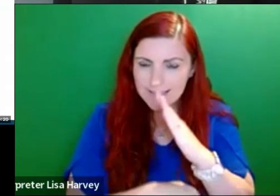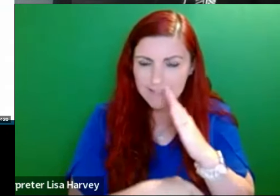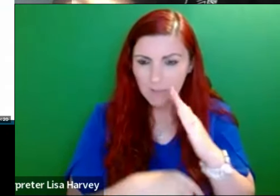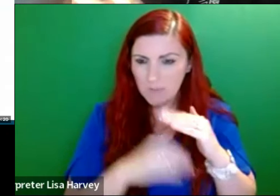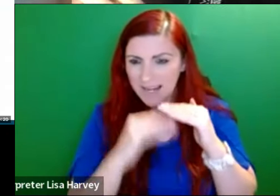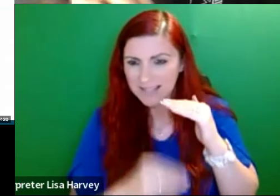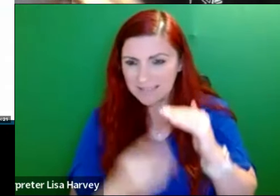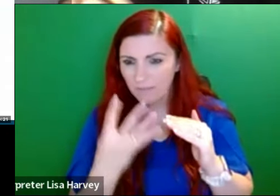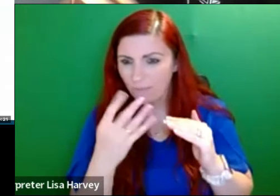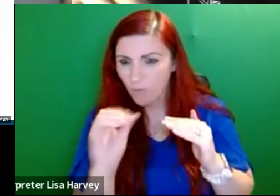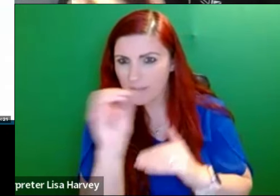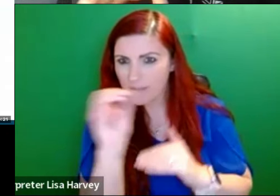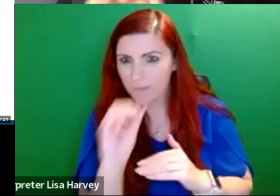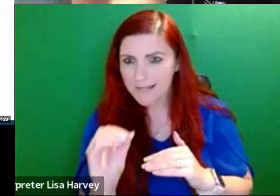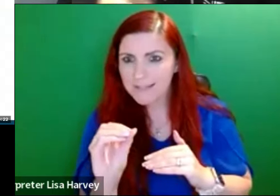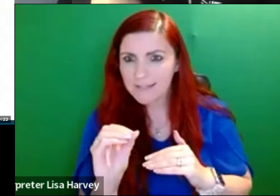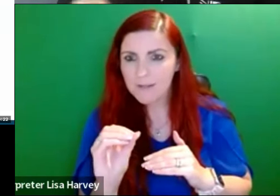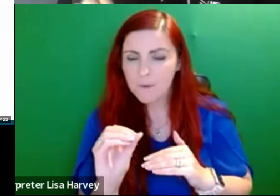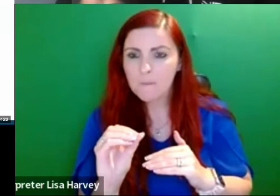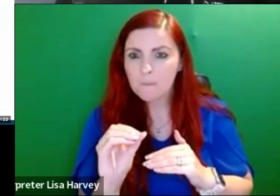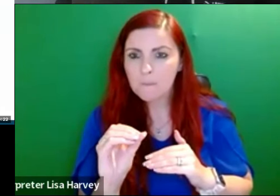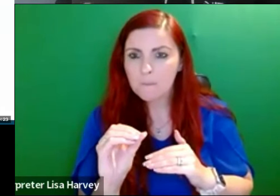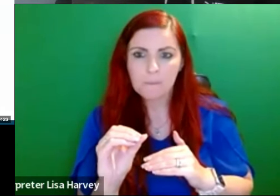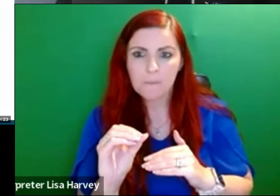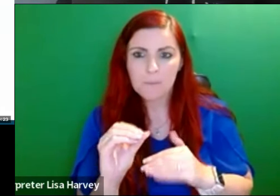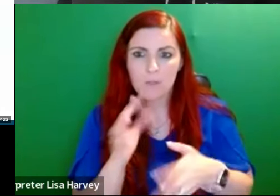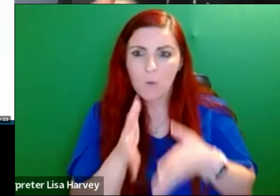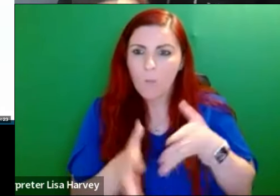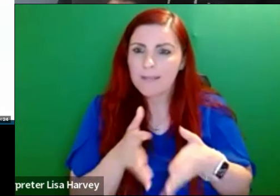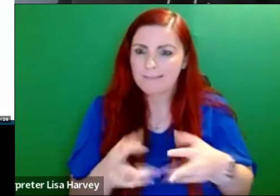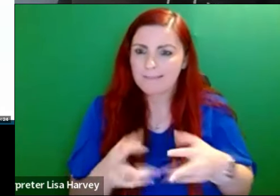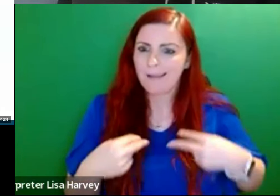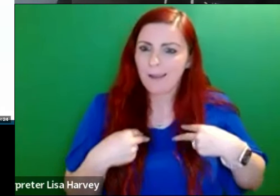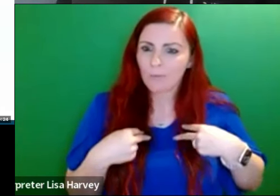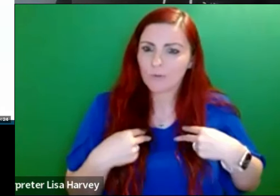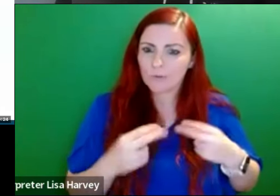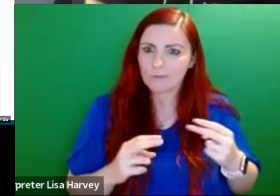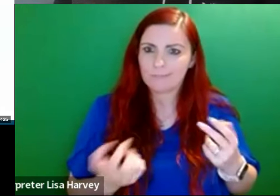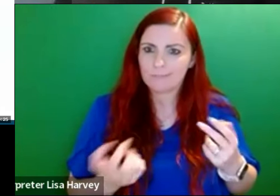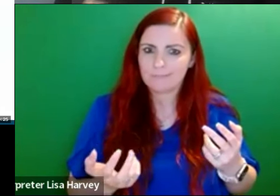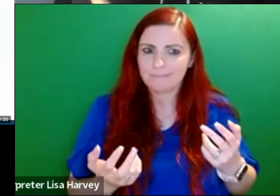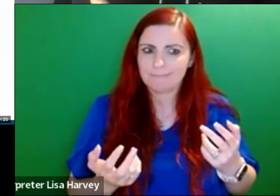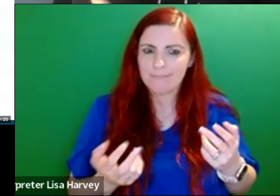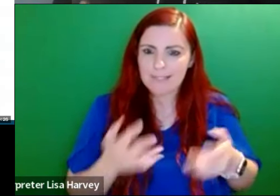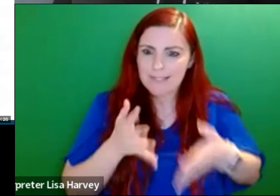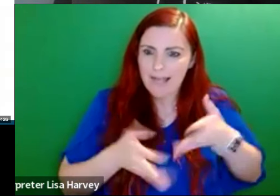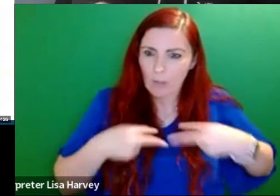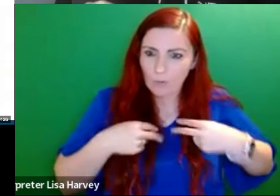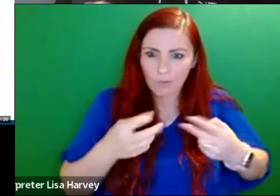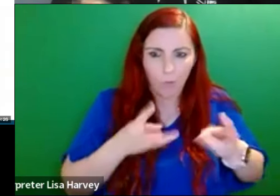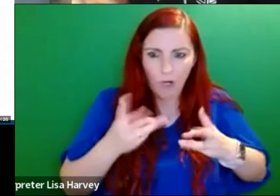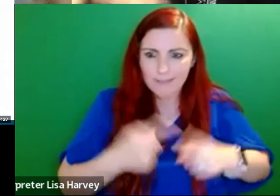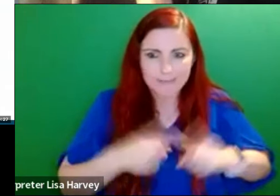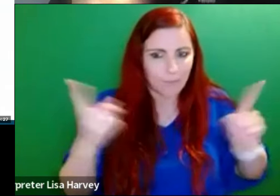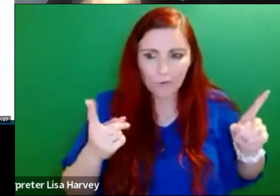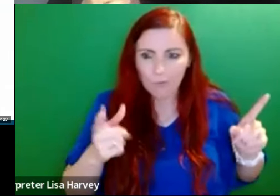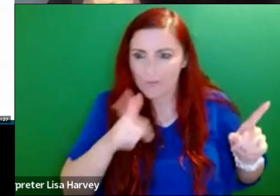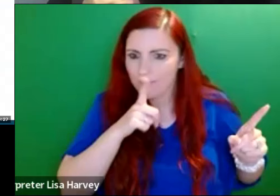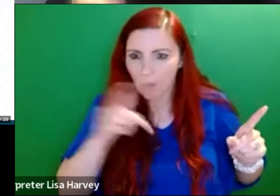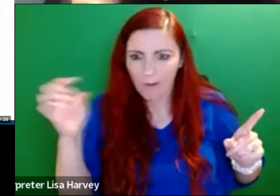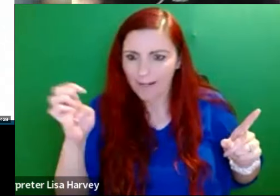So these sign languages seem to behave quite differently to spoken English, at least. So